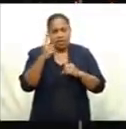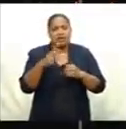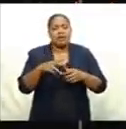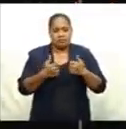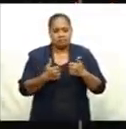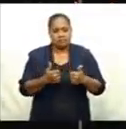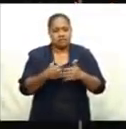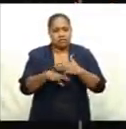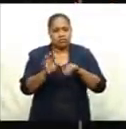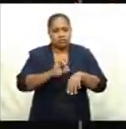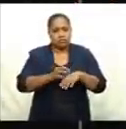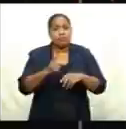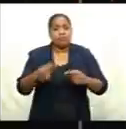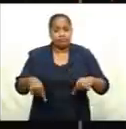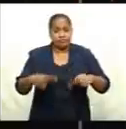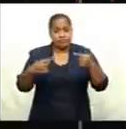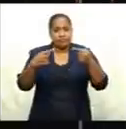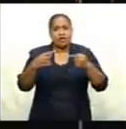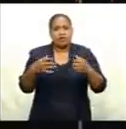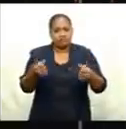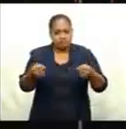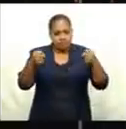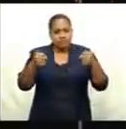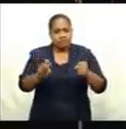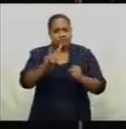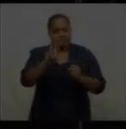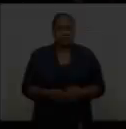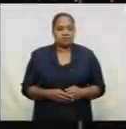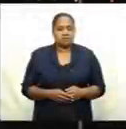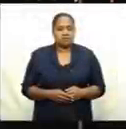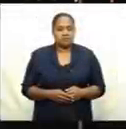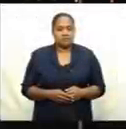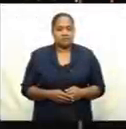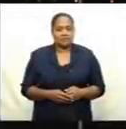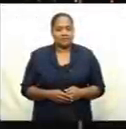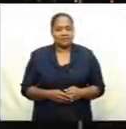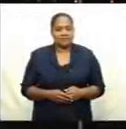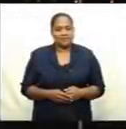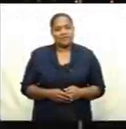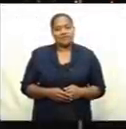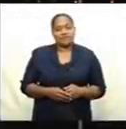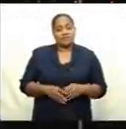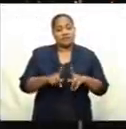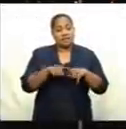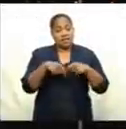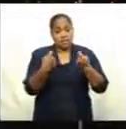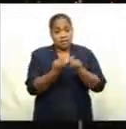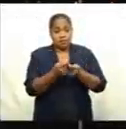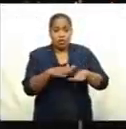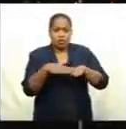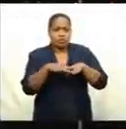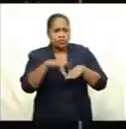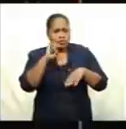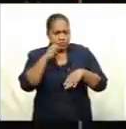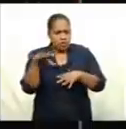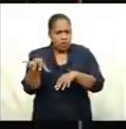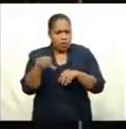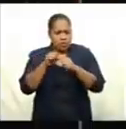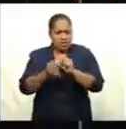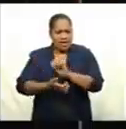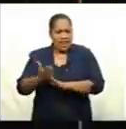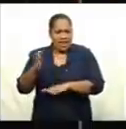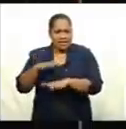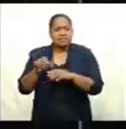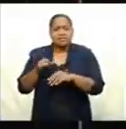match had to be suspended for almost 2 hours before it resumed. The Blues will host the Highlanders at Eden Park in Super